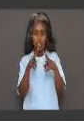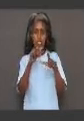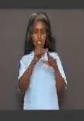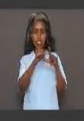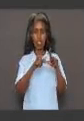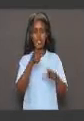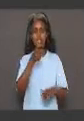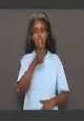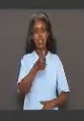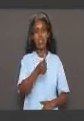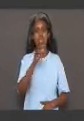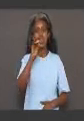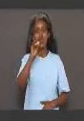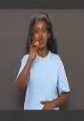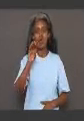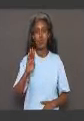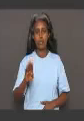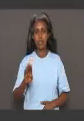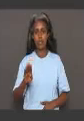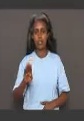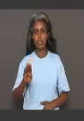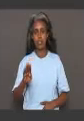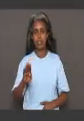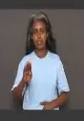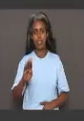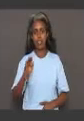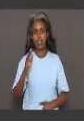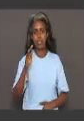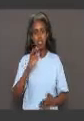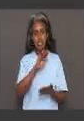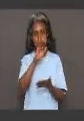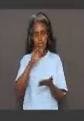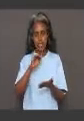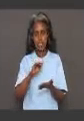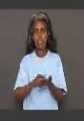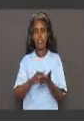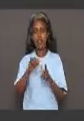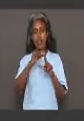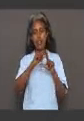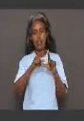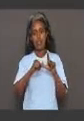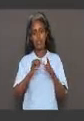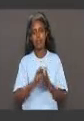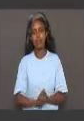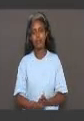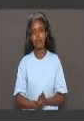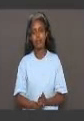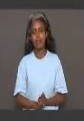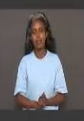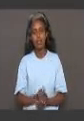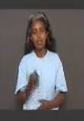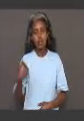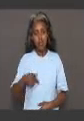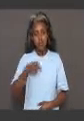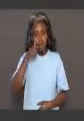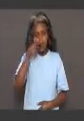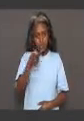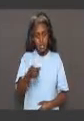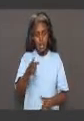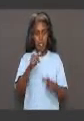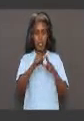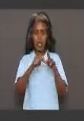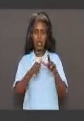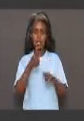angle AOB is a central angle. We say that